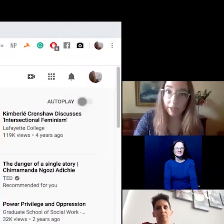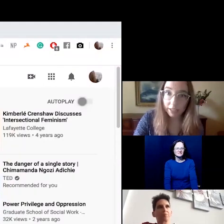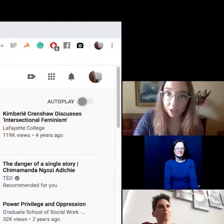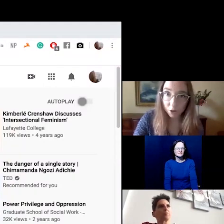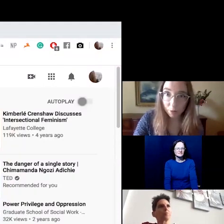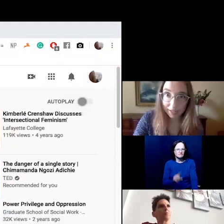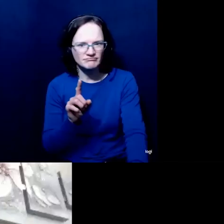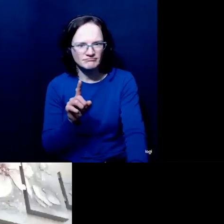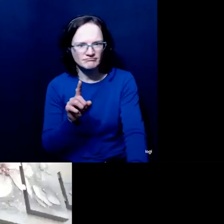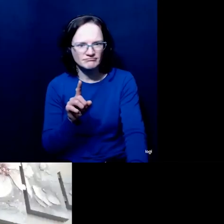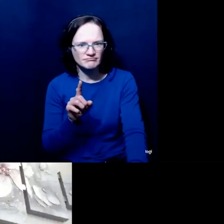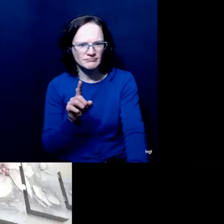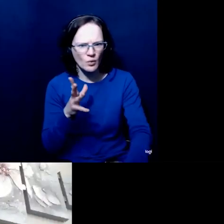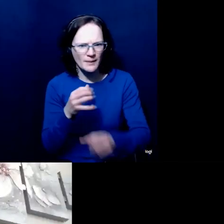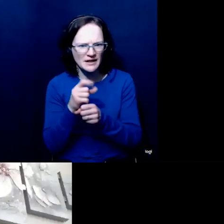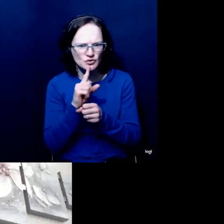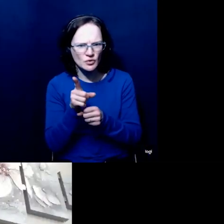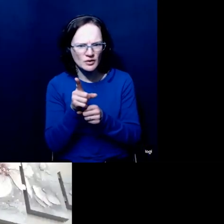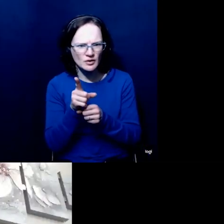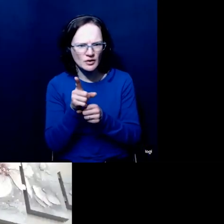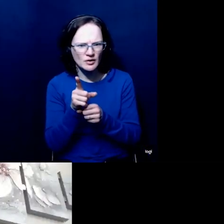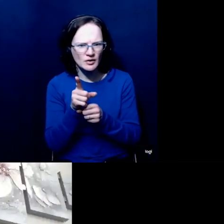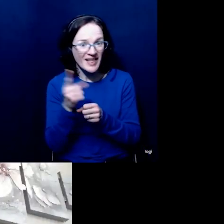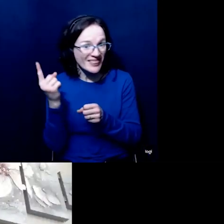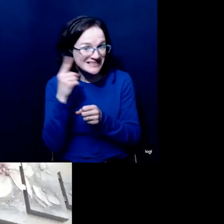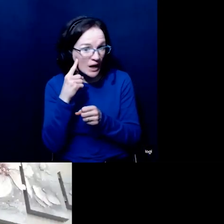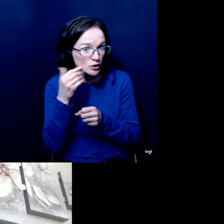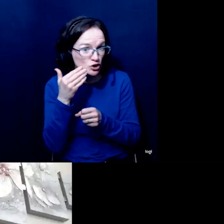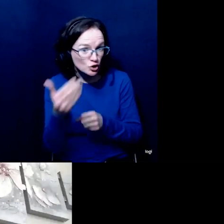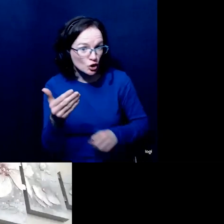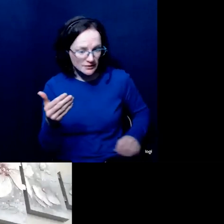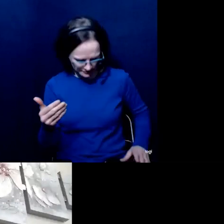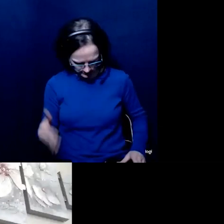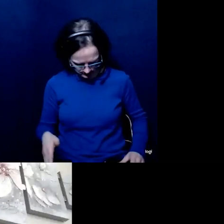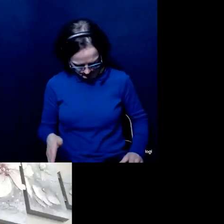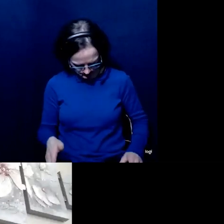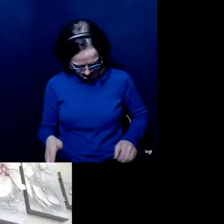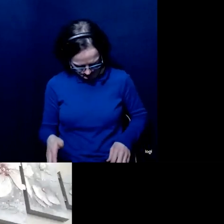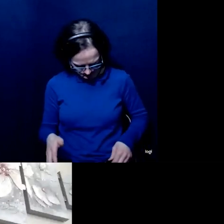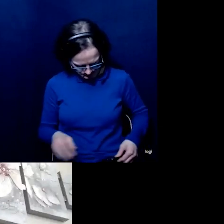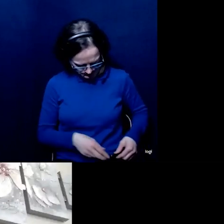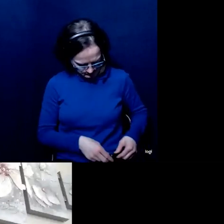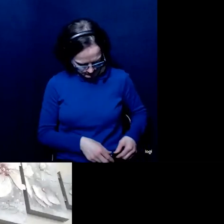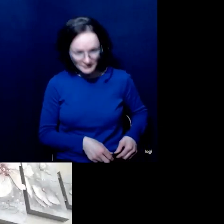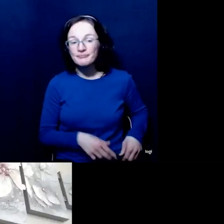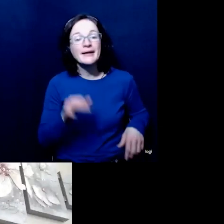Oh wait, I just wanna make sure, is the sound on? Because what is the point of having a video if